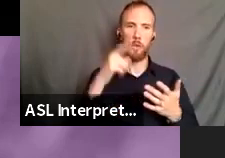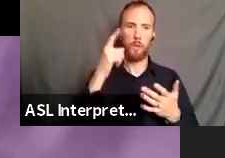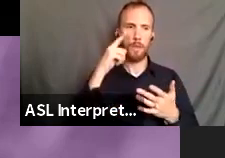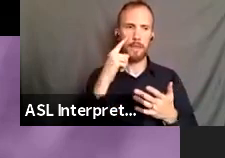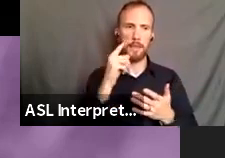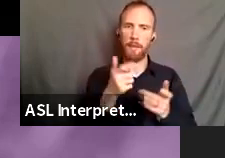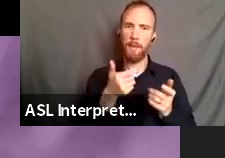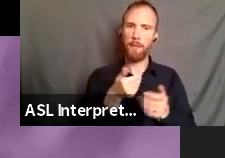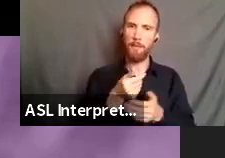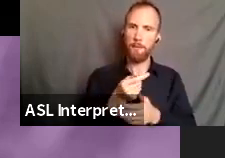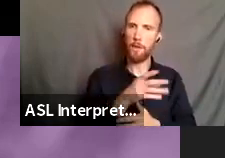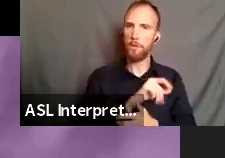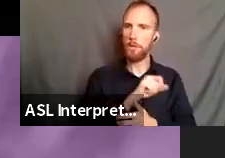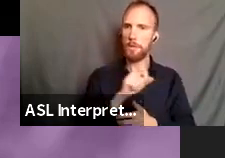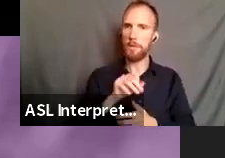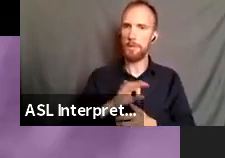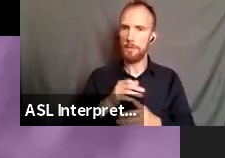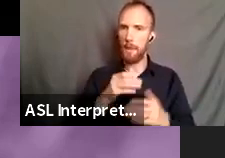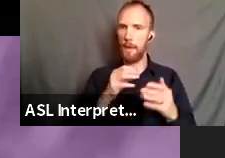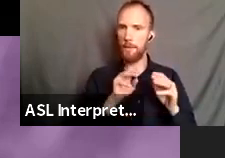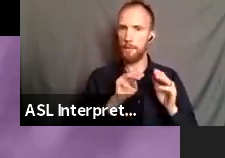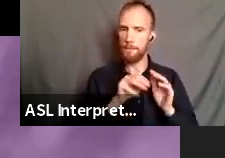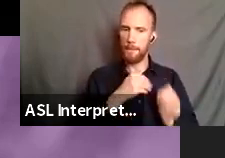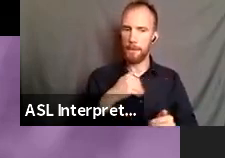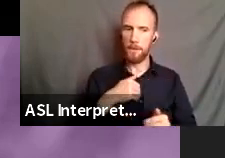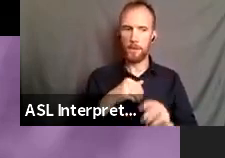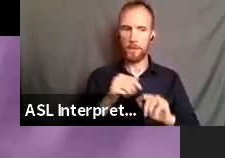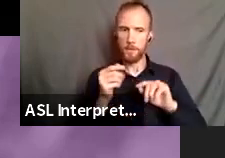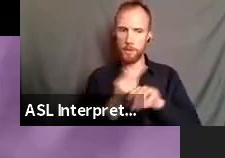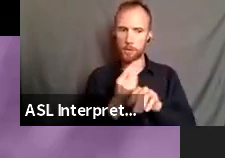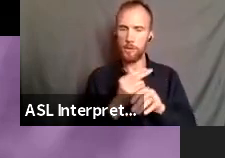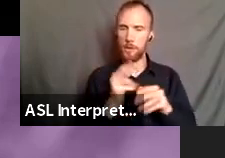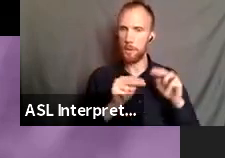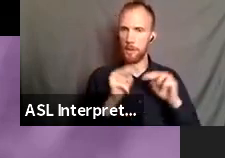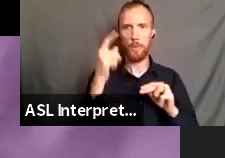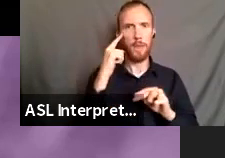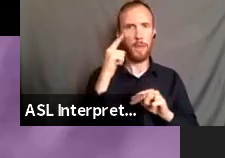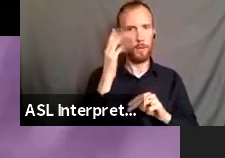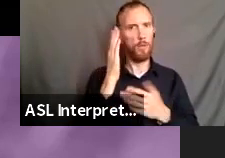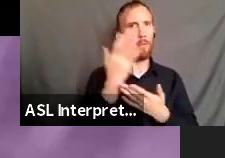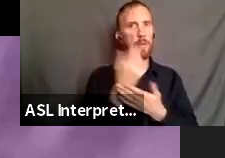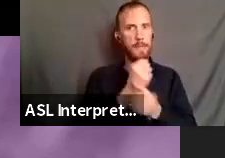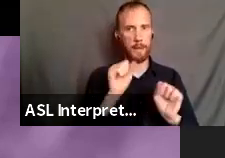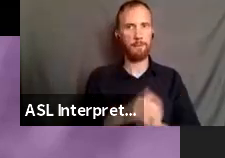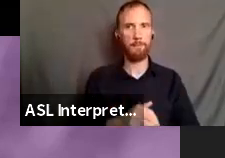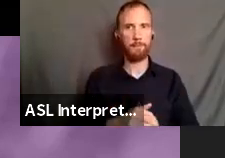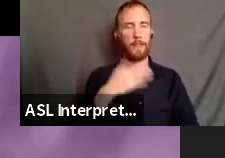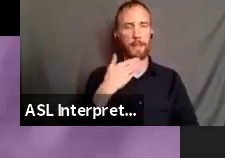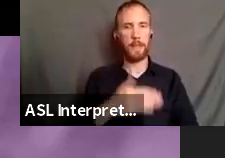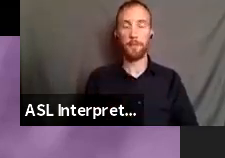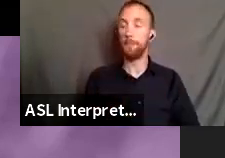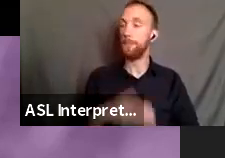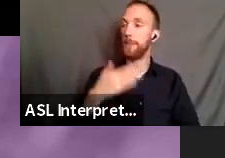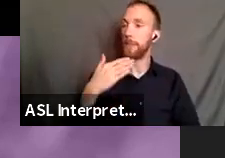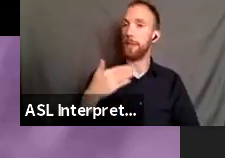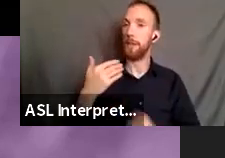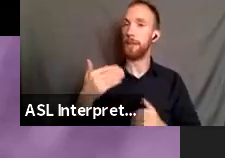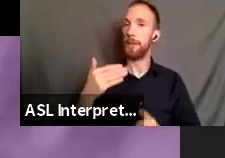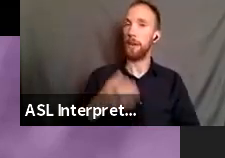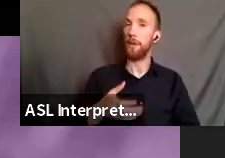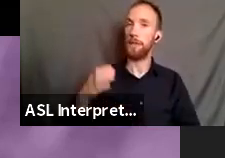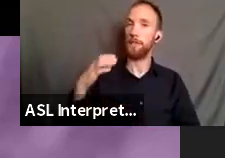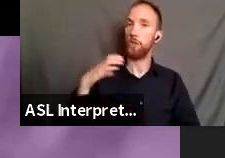members safe as they enter our buildings thank you thank you arnie now i will turn it over to our chief of teaching and